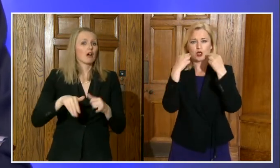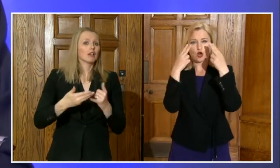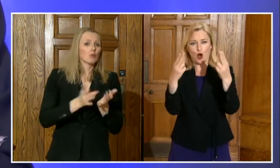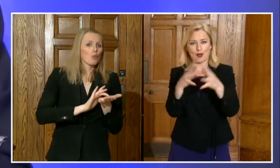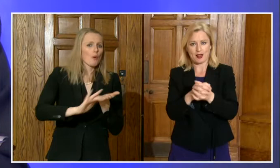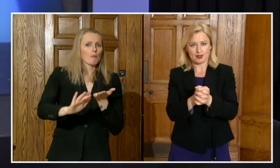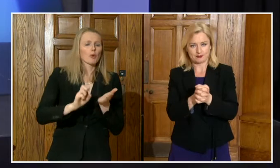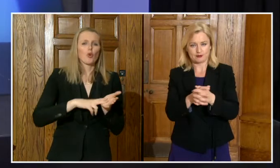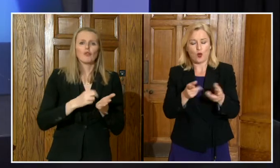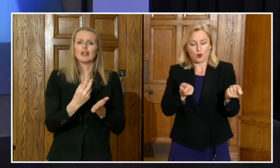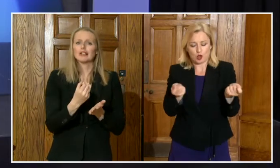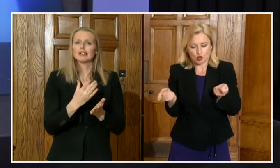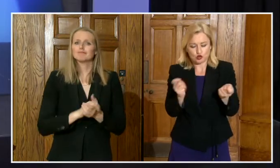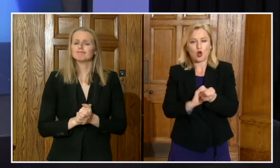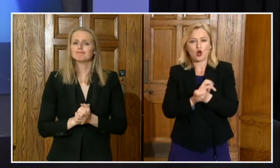under control.